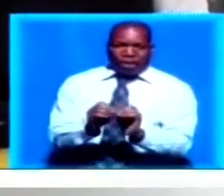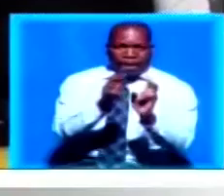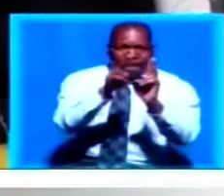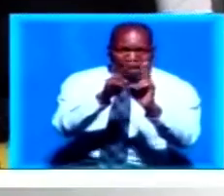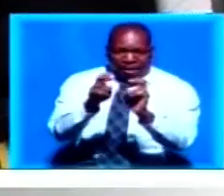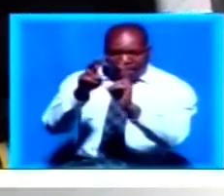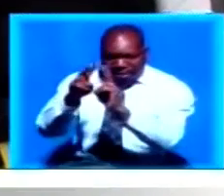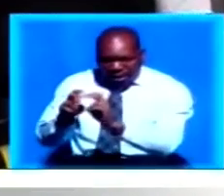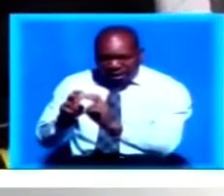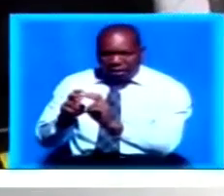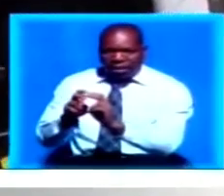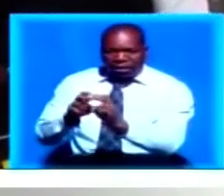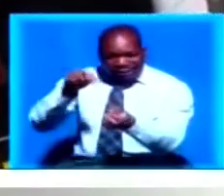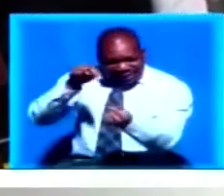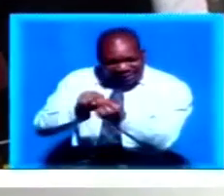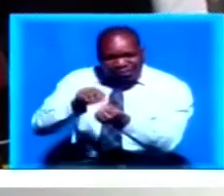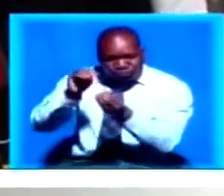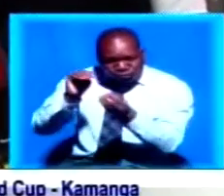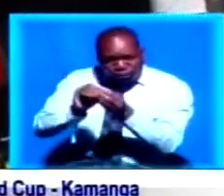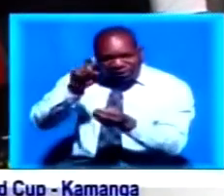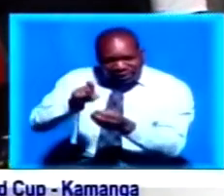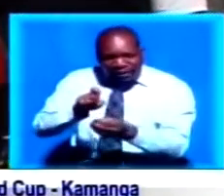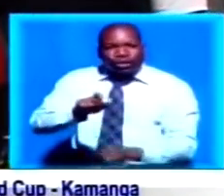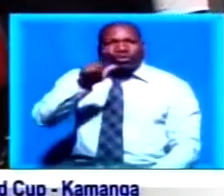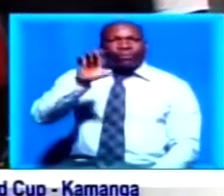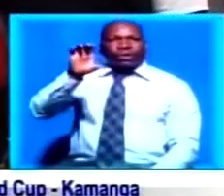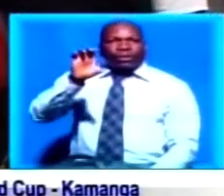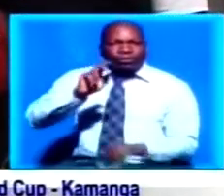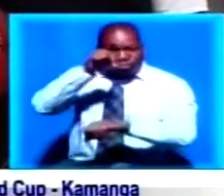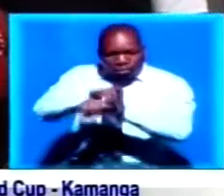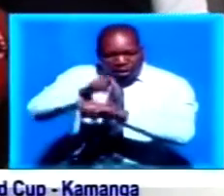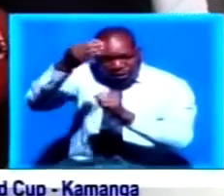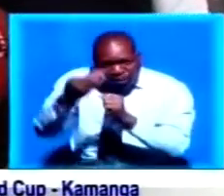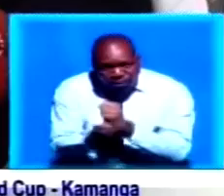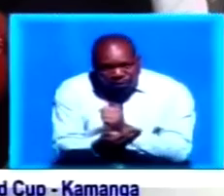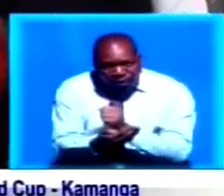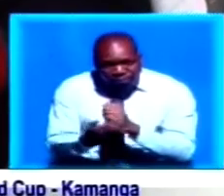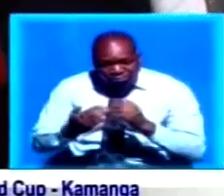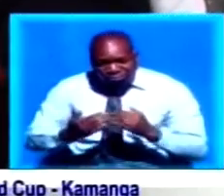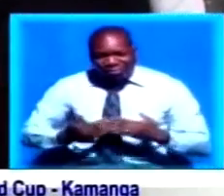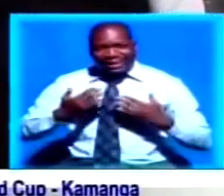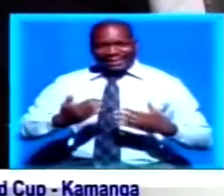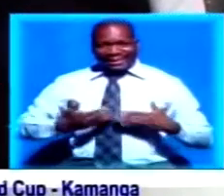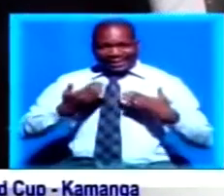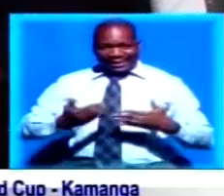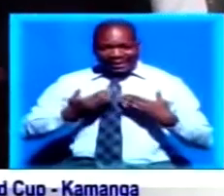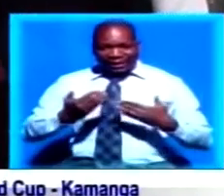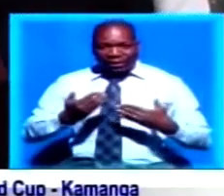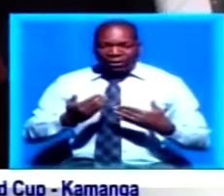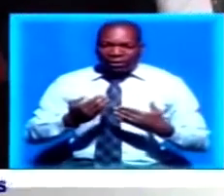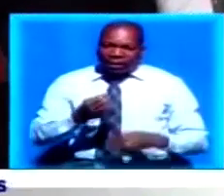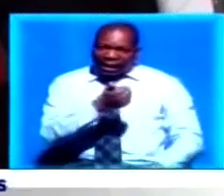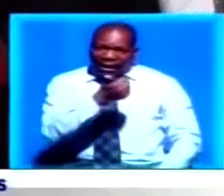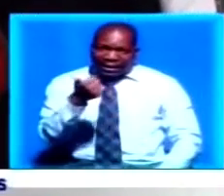so this gesture is just welcome to Luapula, and we are really, really grateful. So my appeal even to the